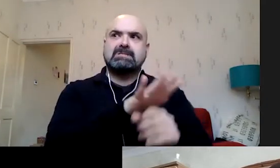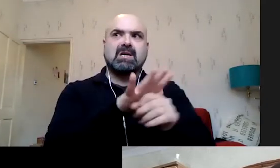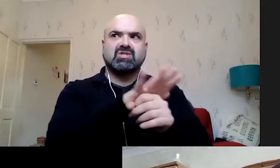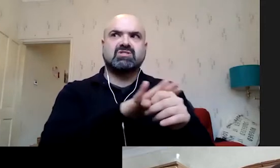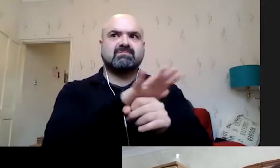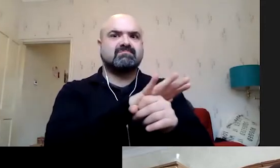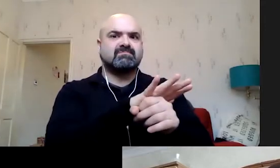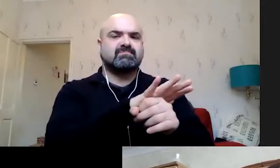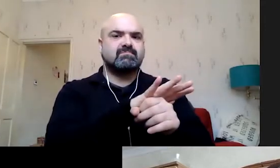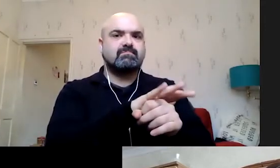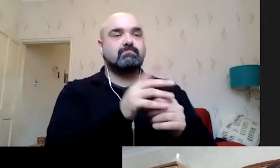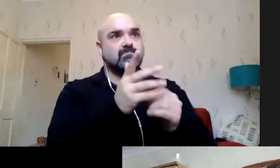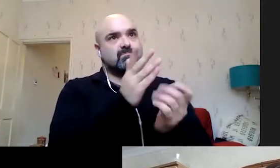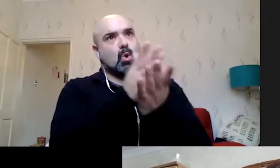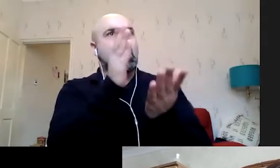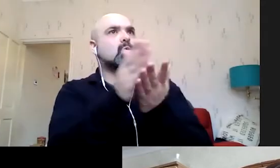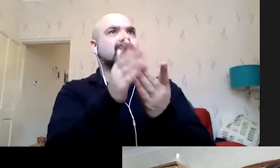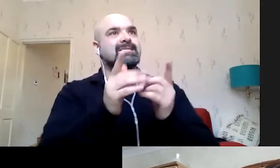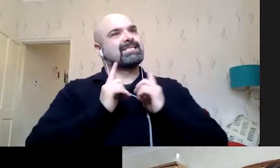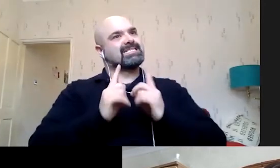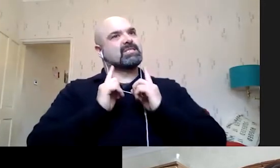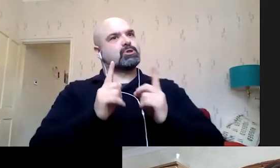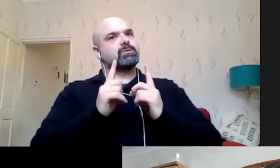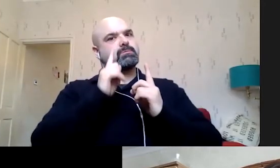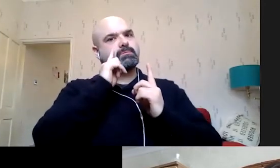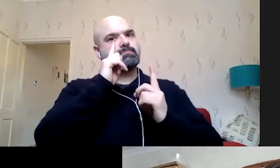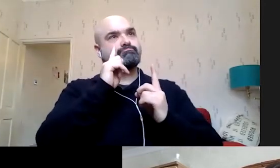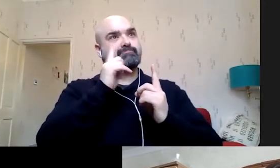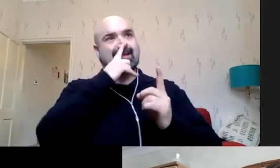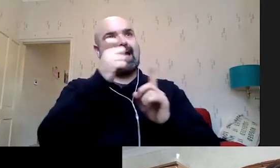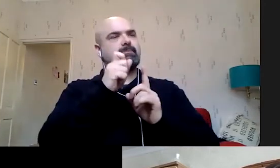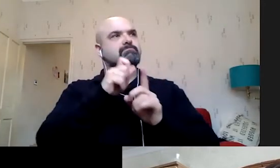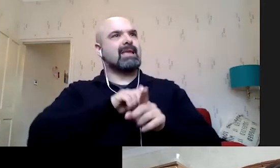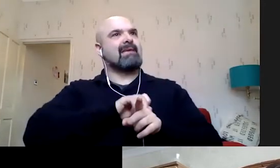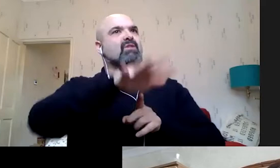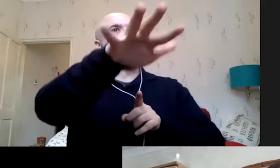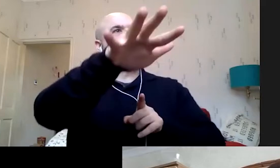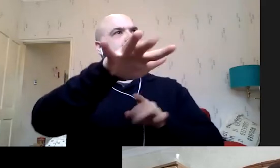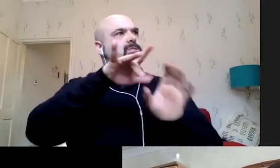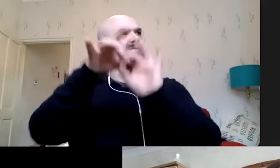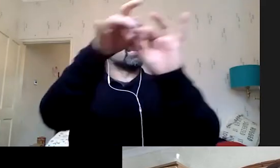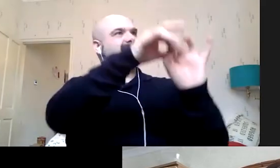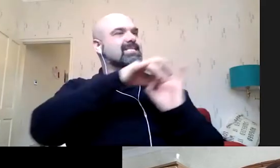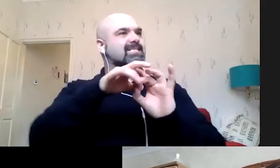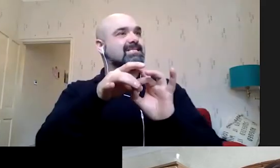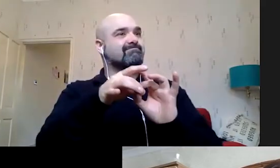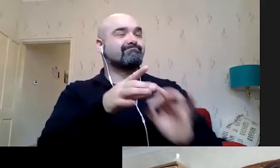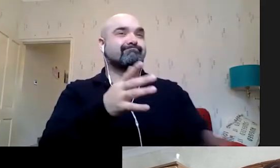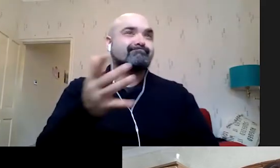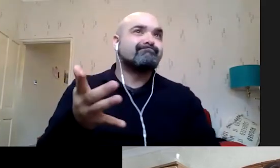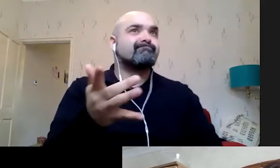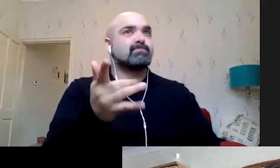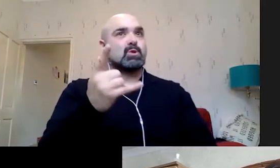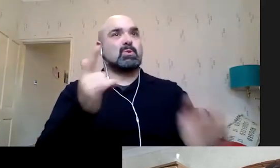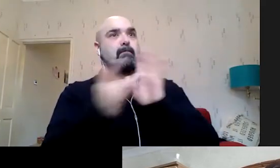you know, it is obviously a tendency for teachers to reflect society. But, you know, we've really got to work on all